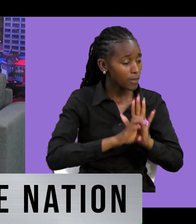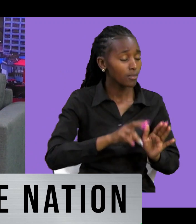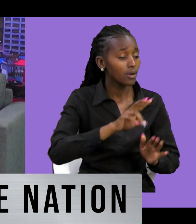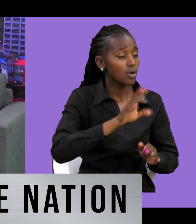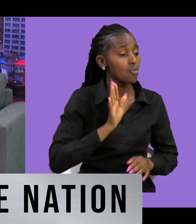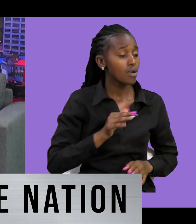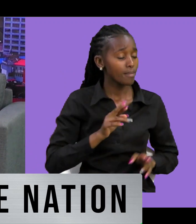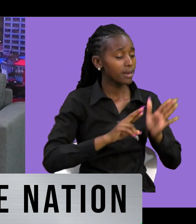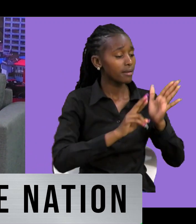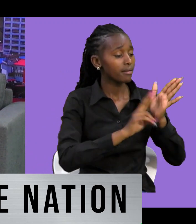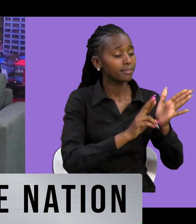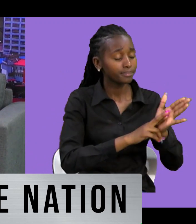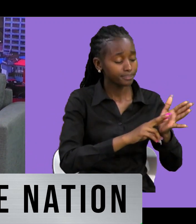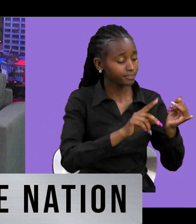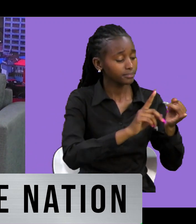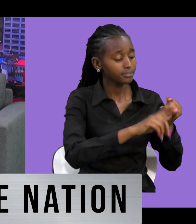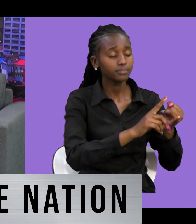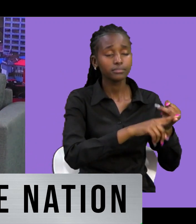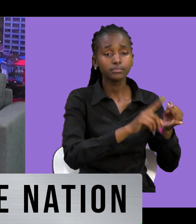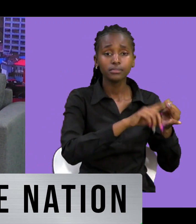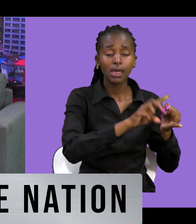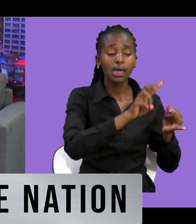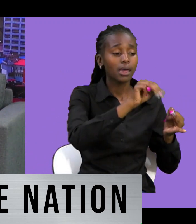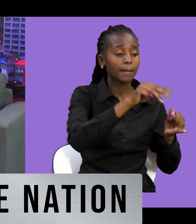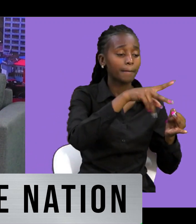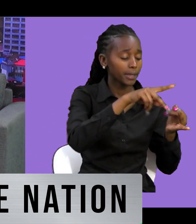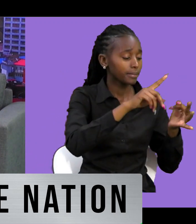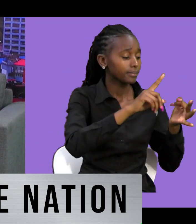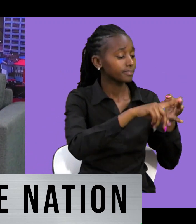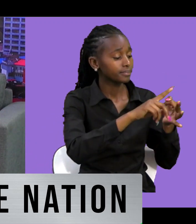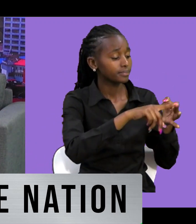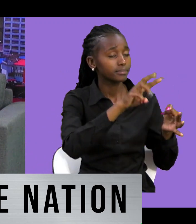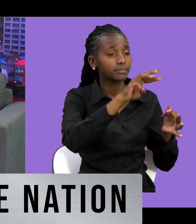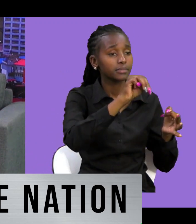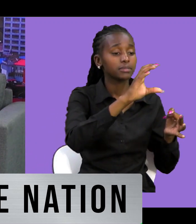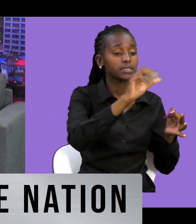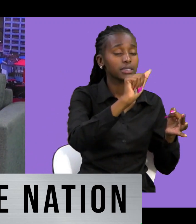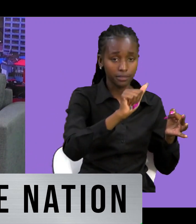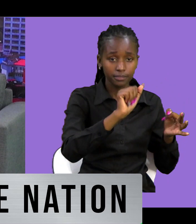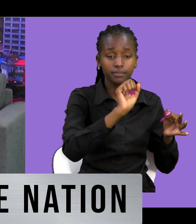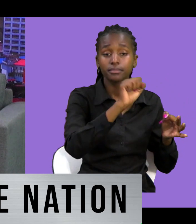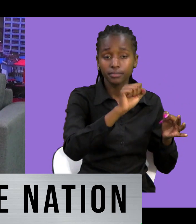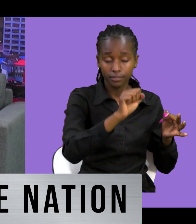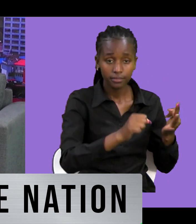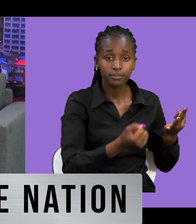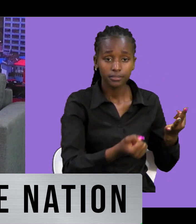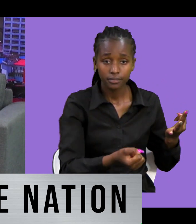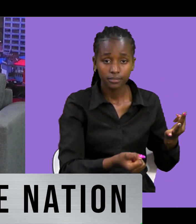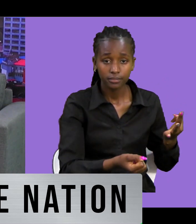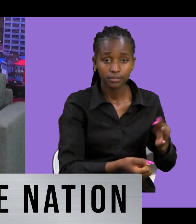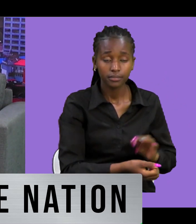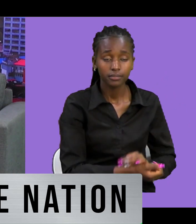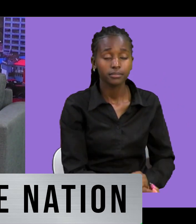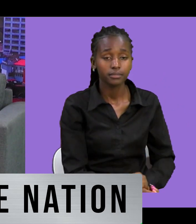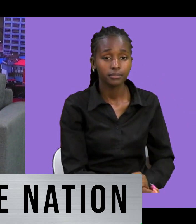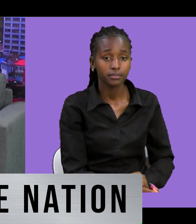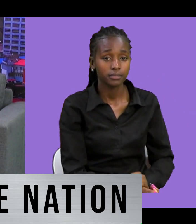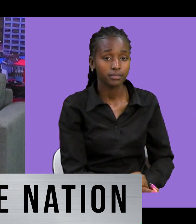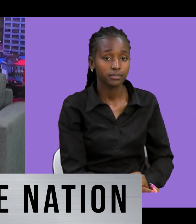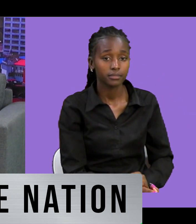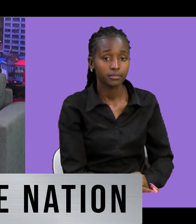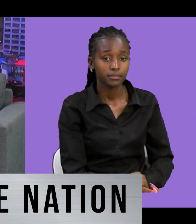at the MP, I'm looking at the MCA. Have I mentioned 3 people so far? Yes, there's the Senate. Let me go to the